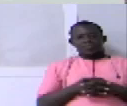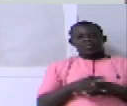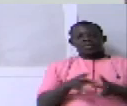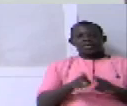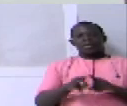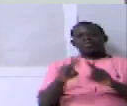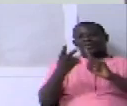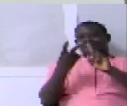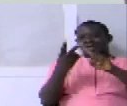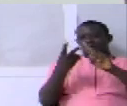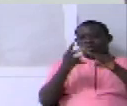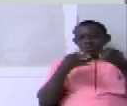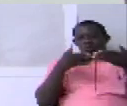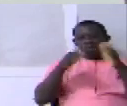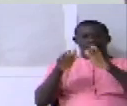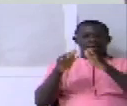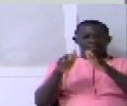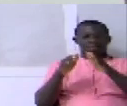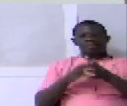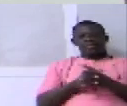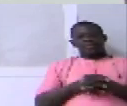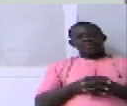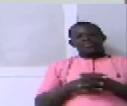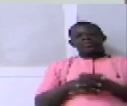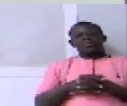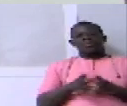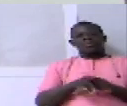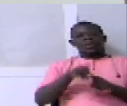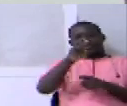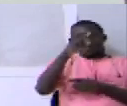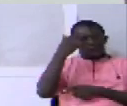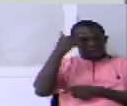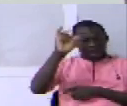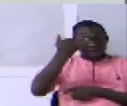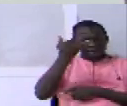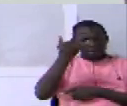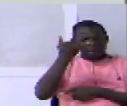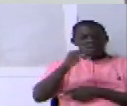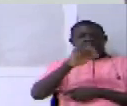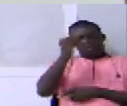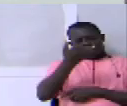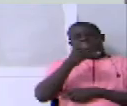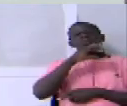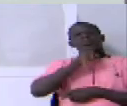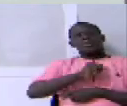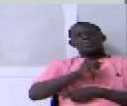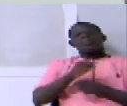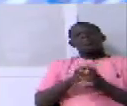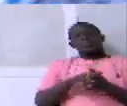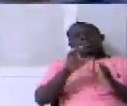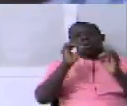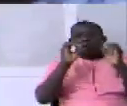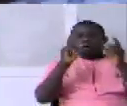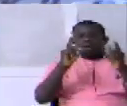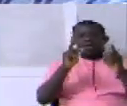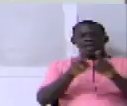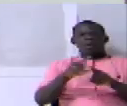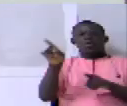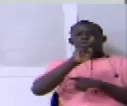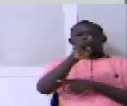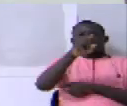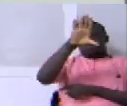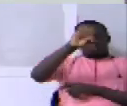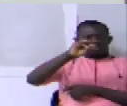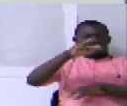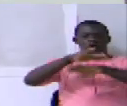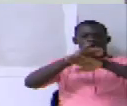is the second system. You agree? Yes, sir. what you did to